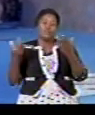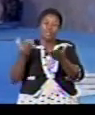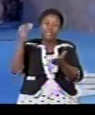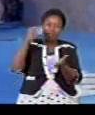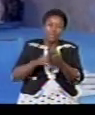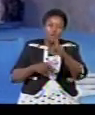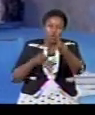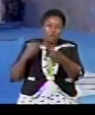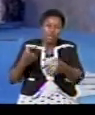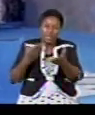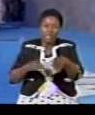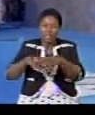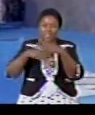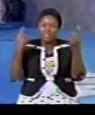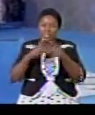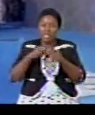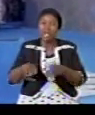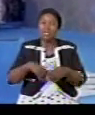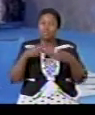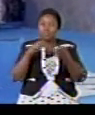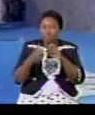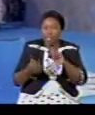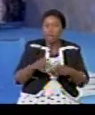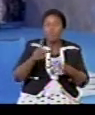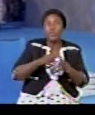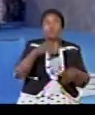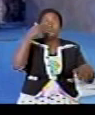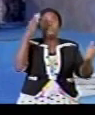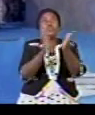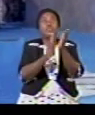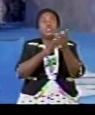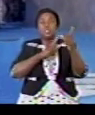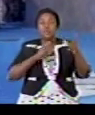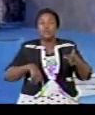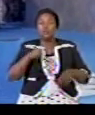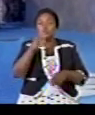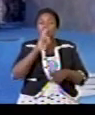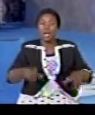in sins and trespasses, but praise the Lord, you